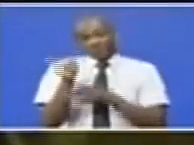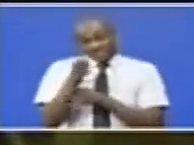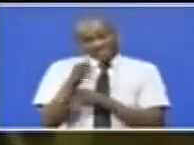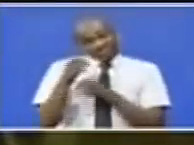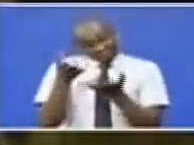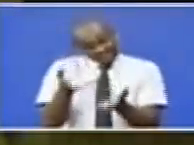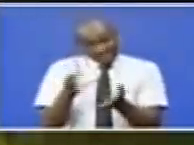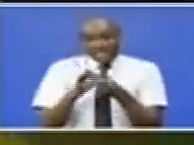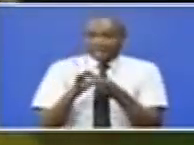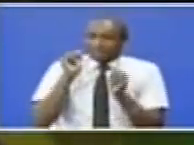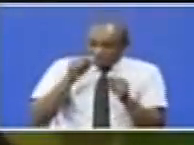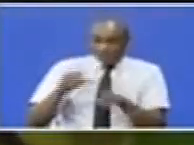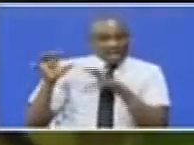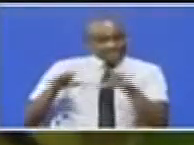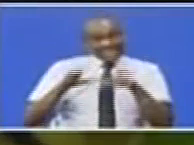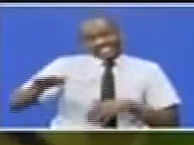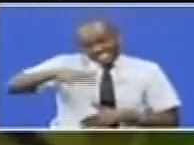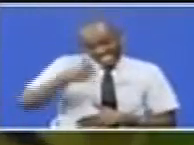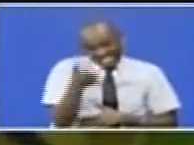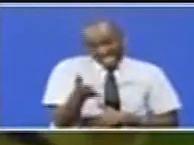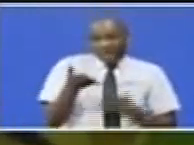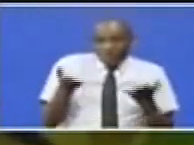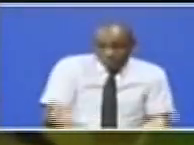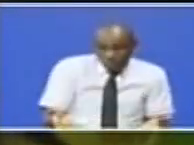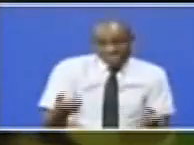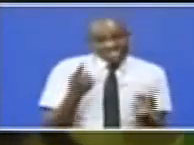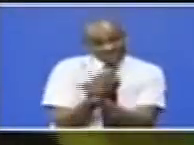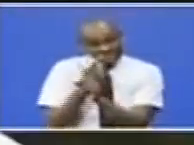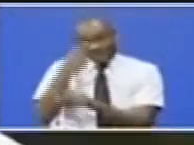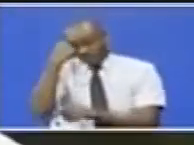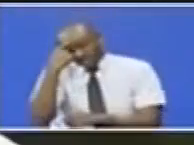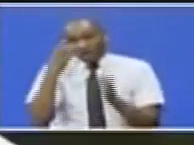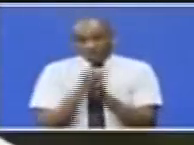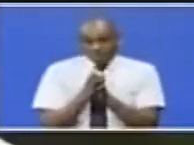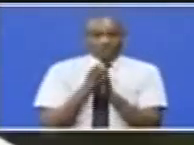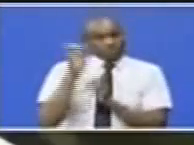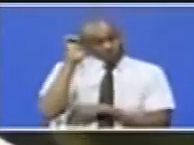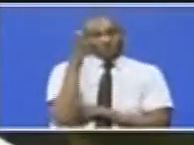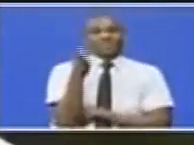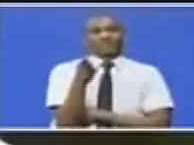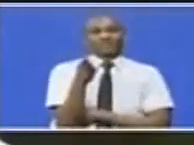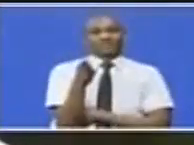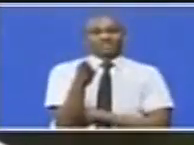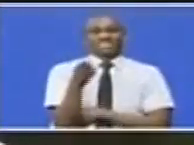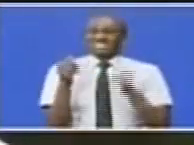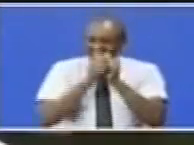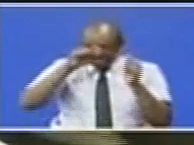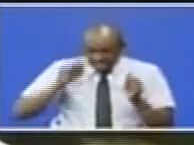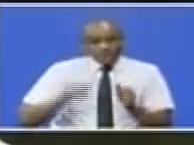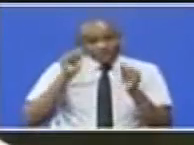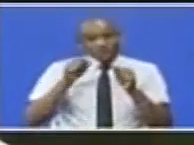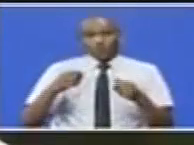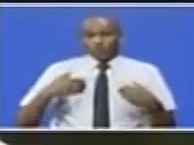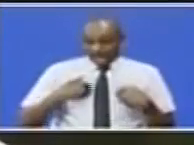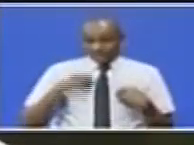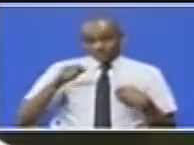can be marketed within the region and also in America, Europe and Asian markets. Nowadays with about 10,000 shillings, you can actually